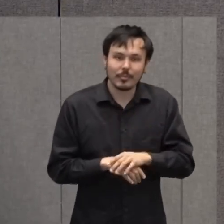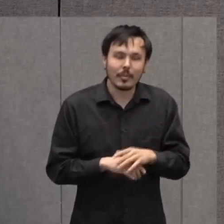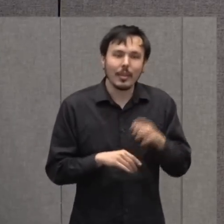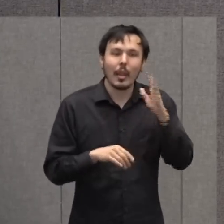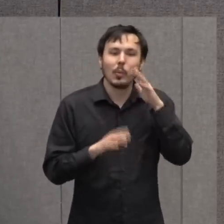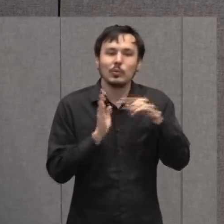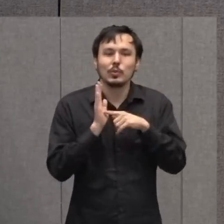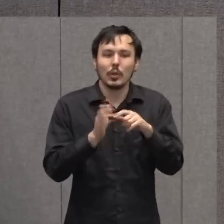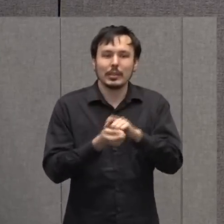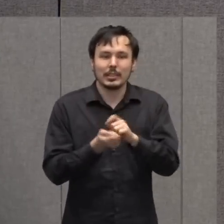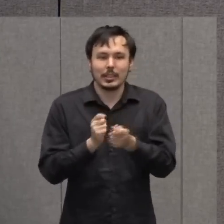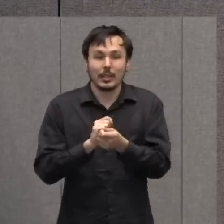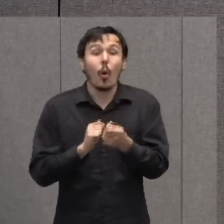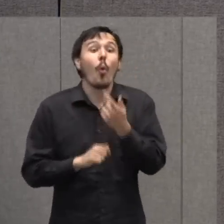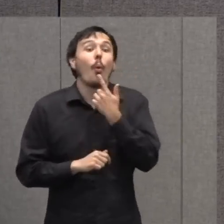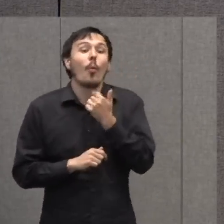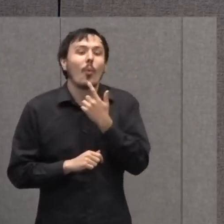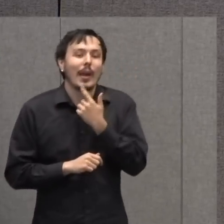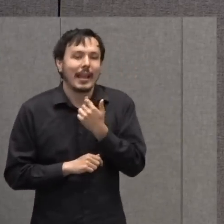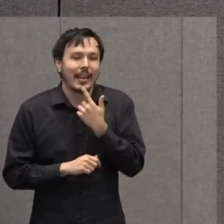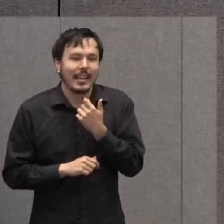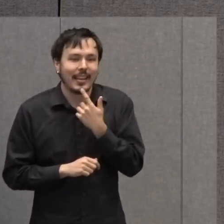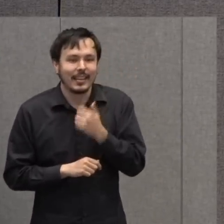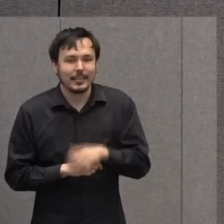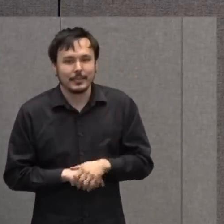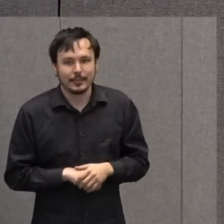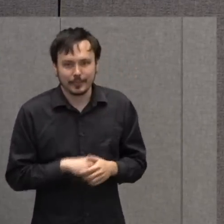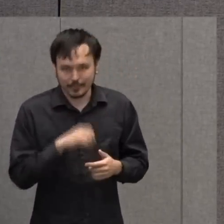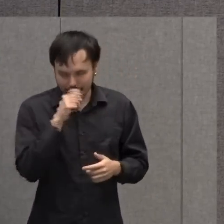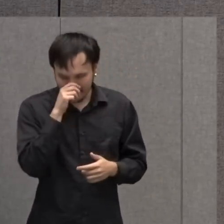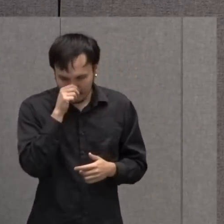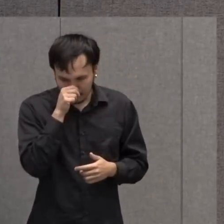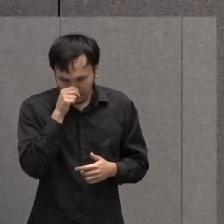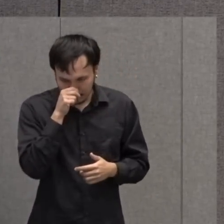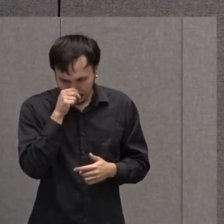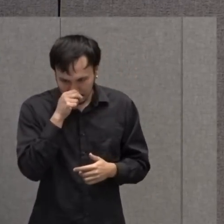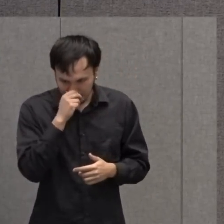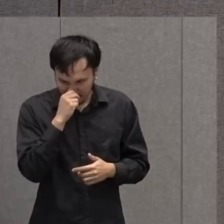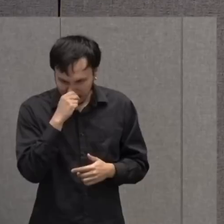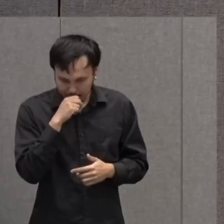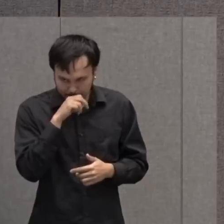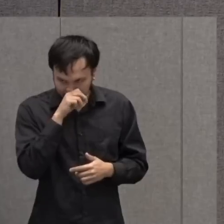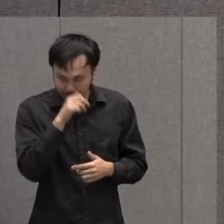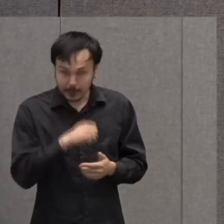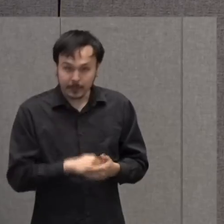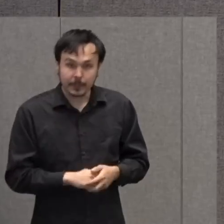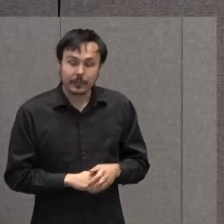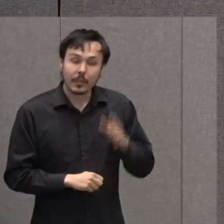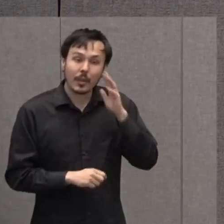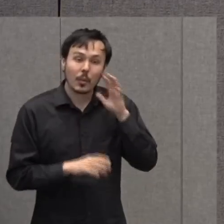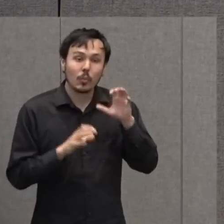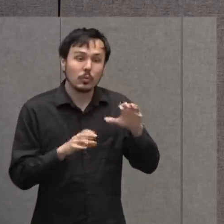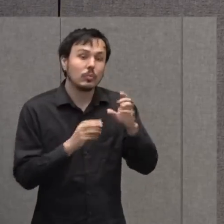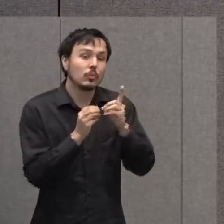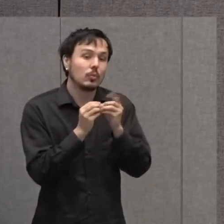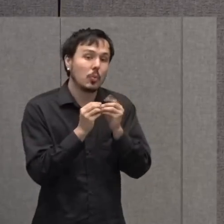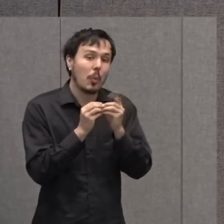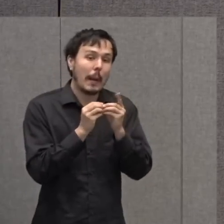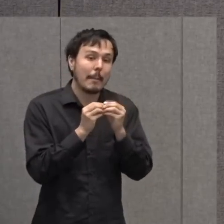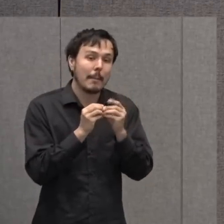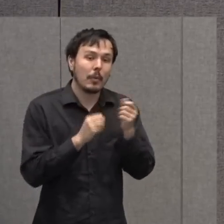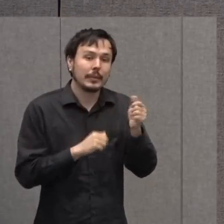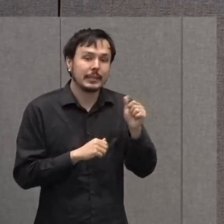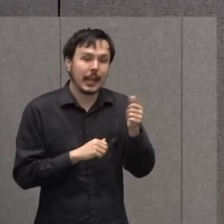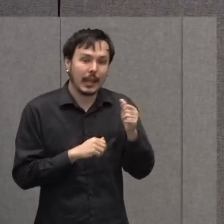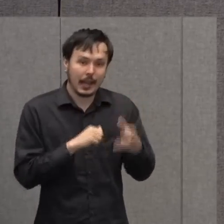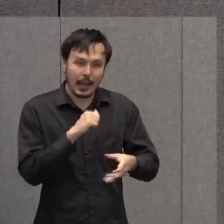Wait, here's red. Red. Oh yeah, because that doesn't really show I up. read. So we're going to do one more 10, if I